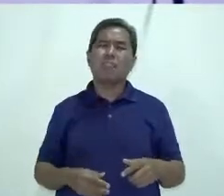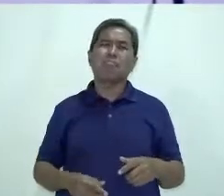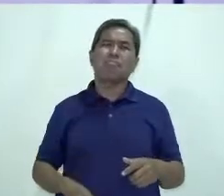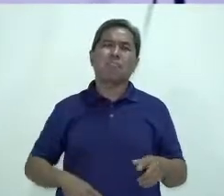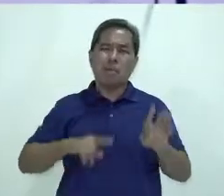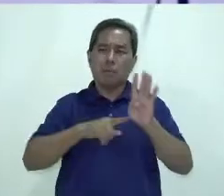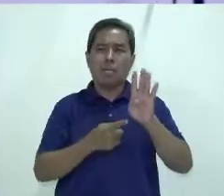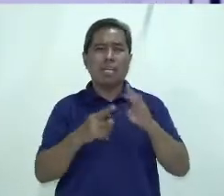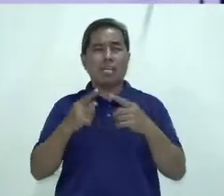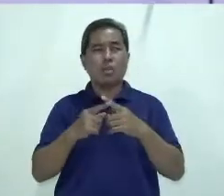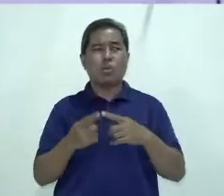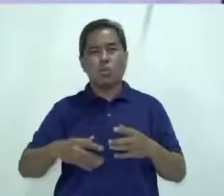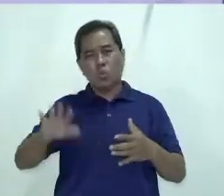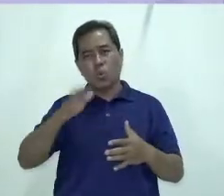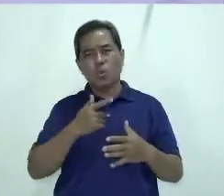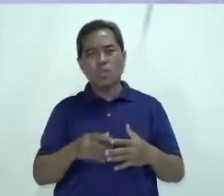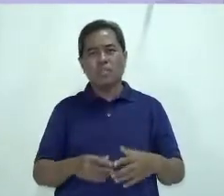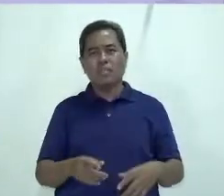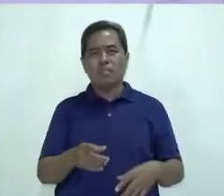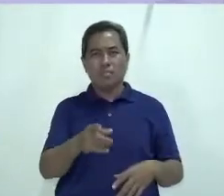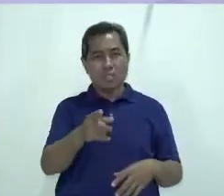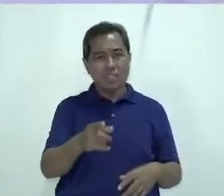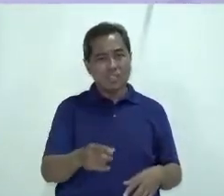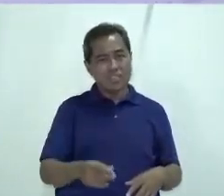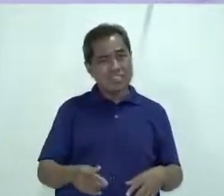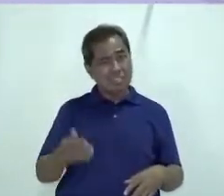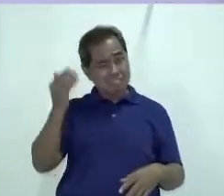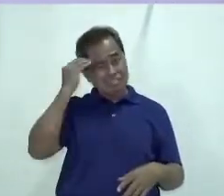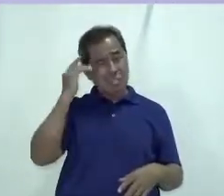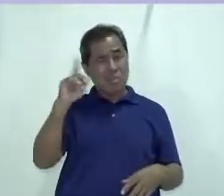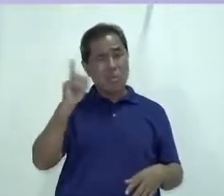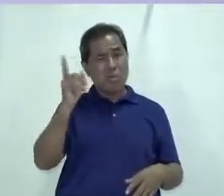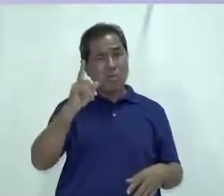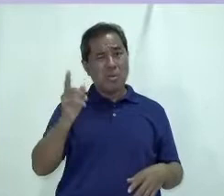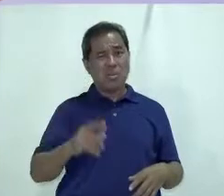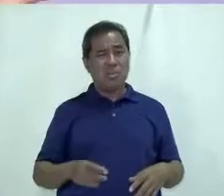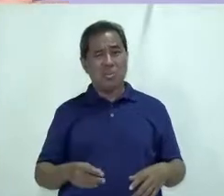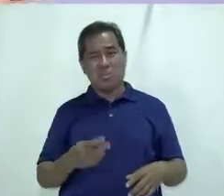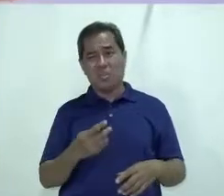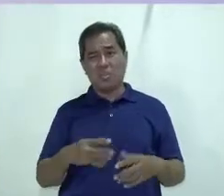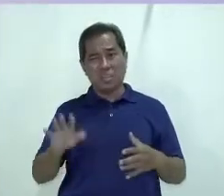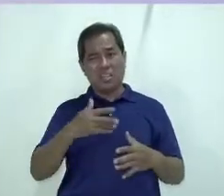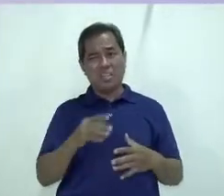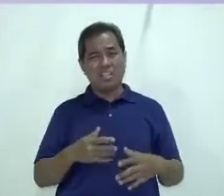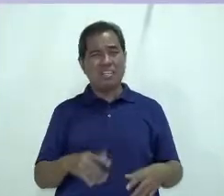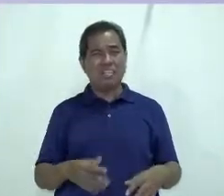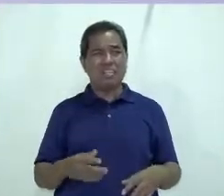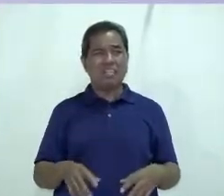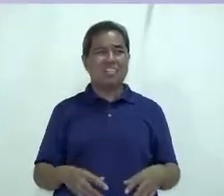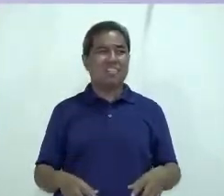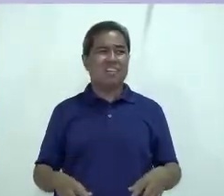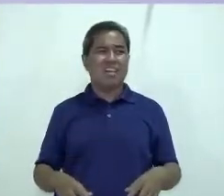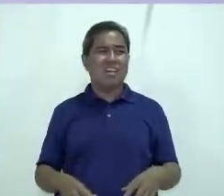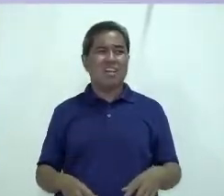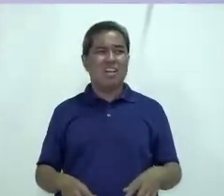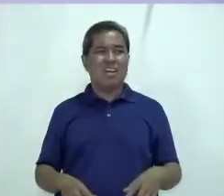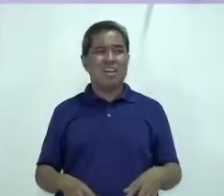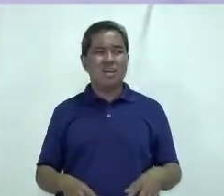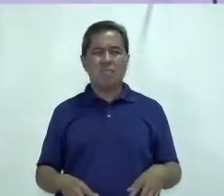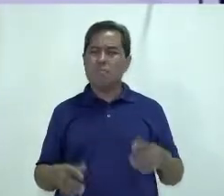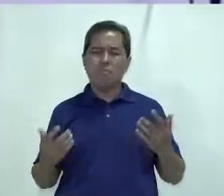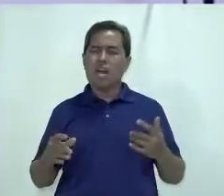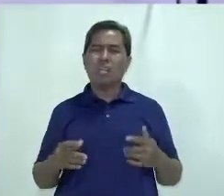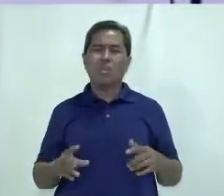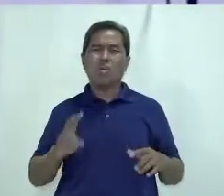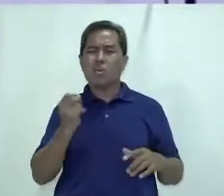singing, right? You have no rival. You have no equal. I don't know. They may have been singing that song. I don't know. But as